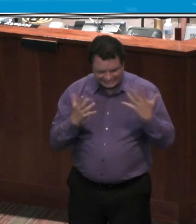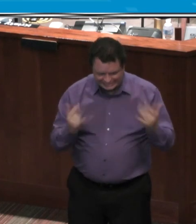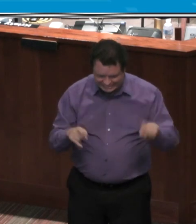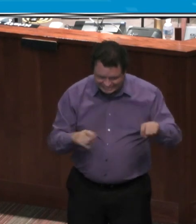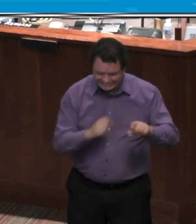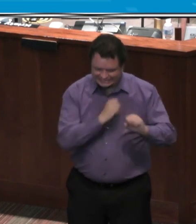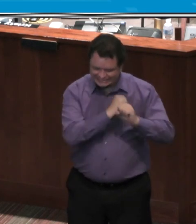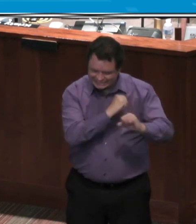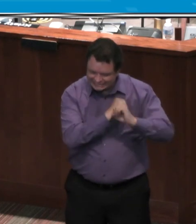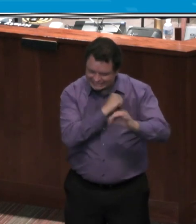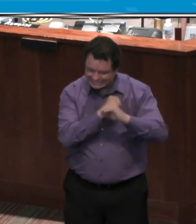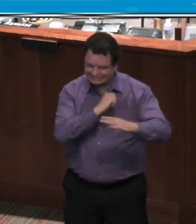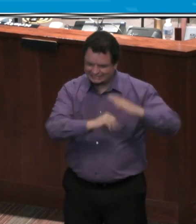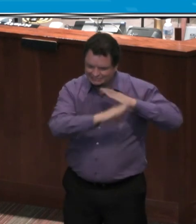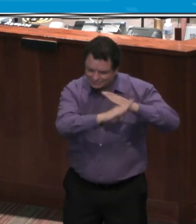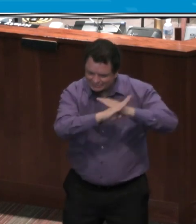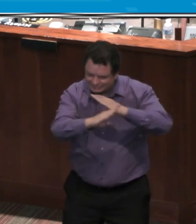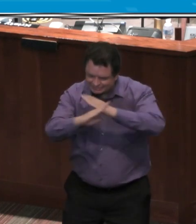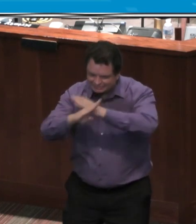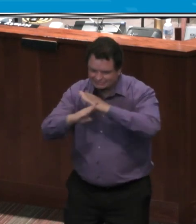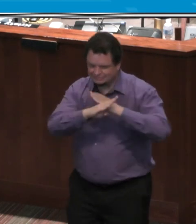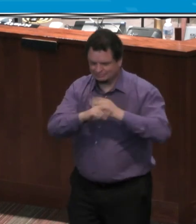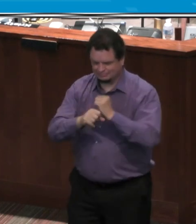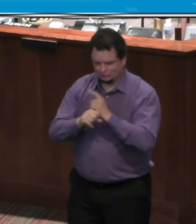people gather.